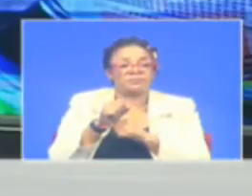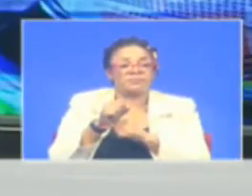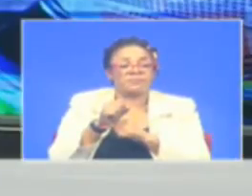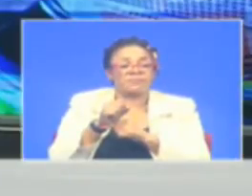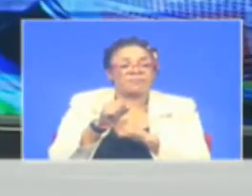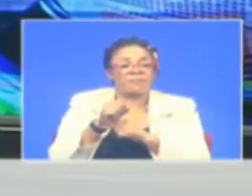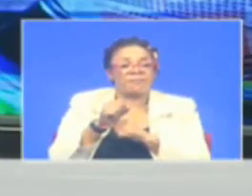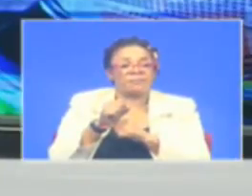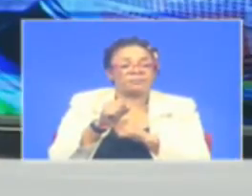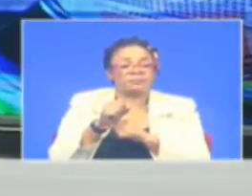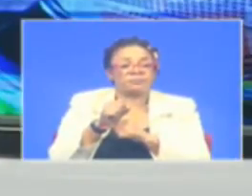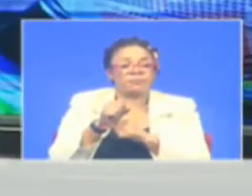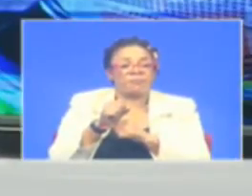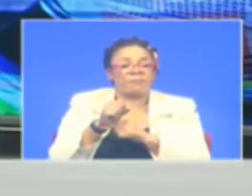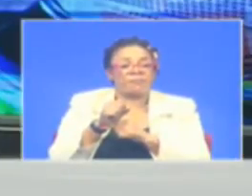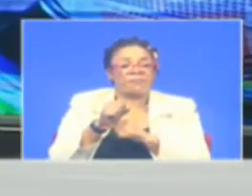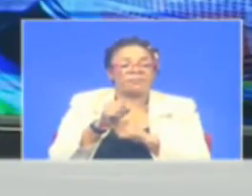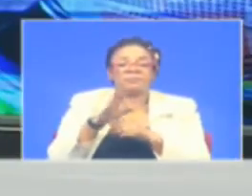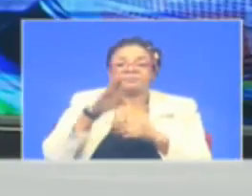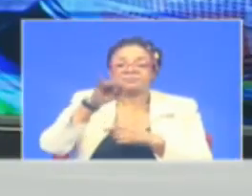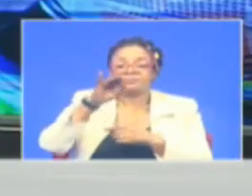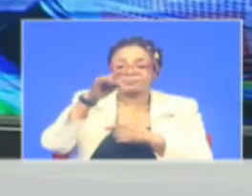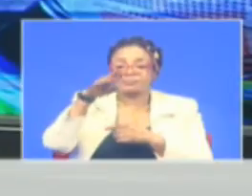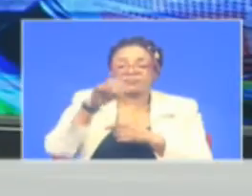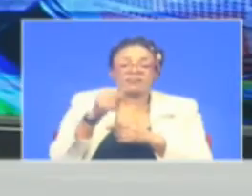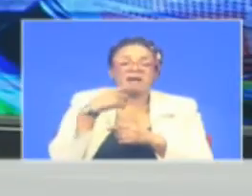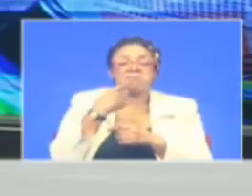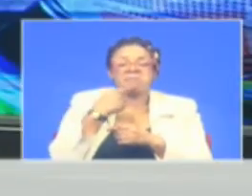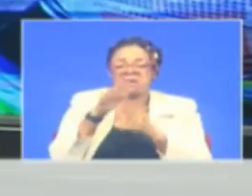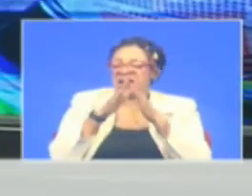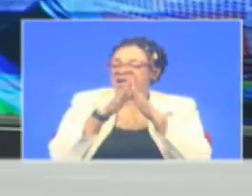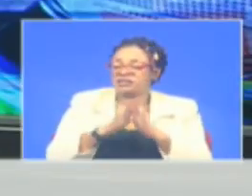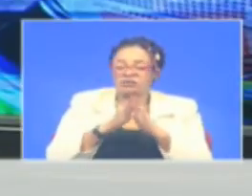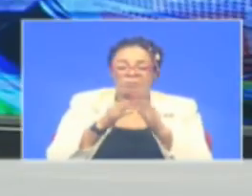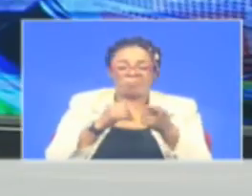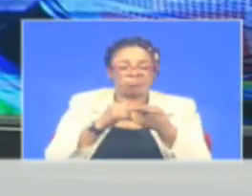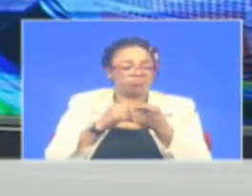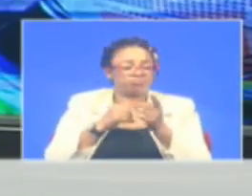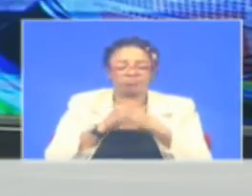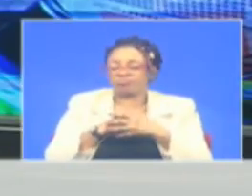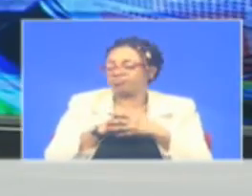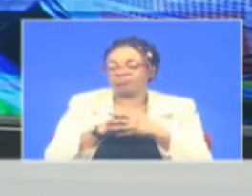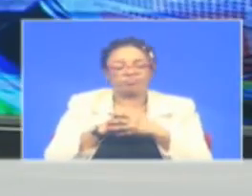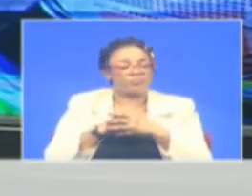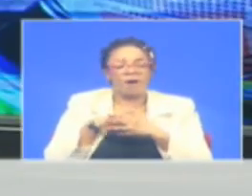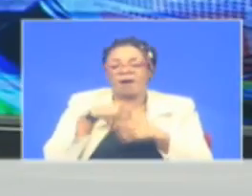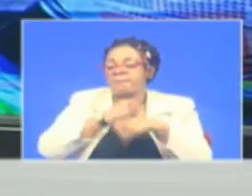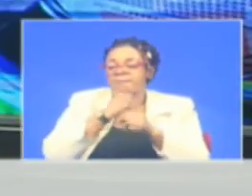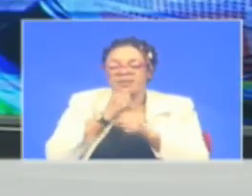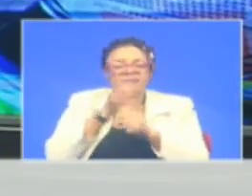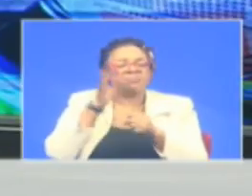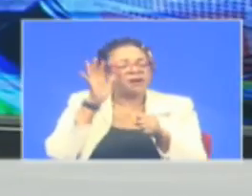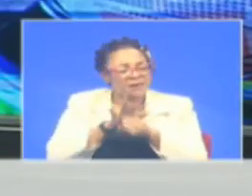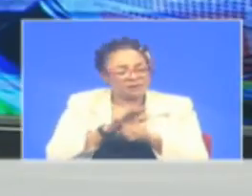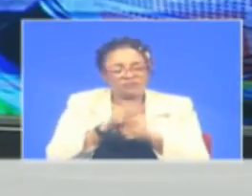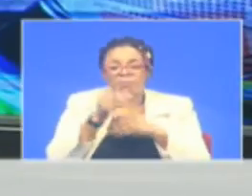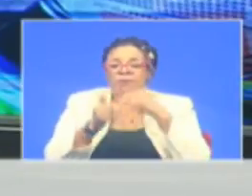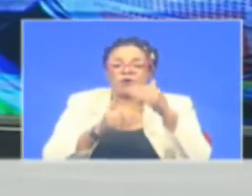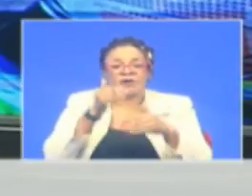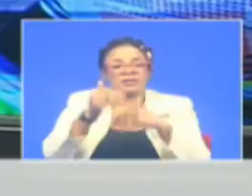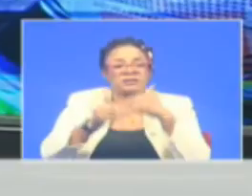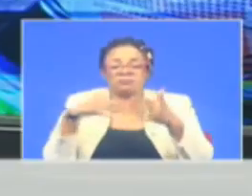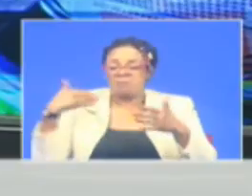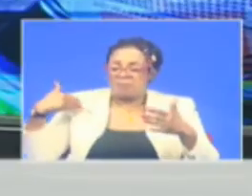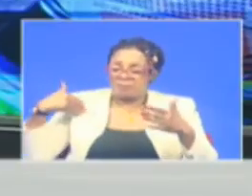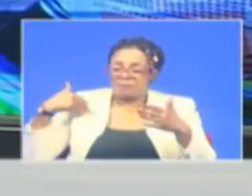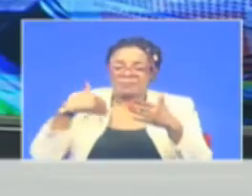Now, Mikel Arteta admitted Arsenal were unrecognizable from the side that has made plenty of progress in his first year in charge,